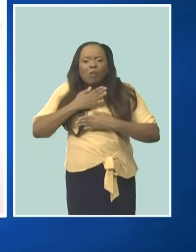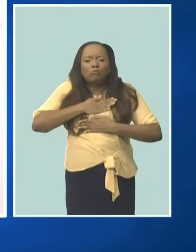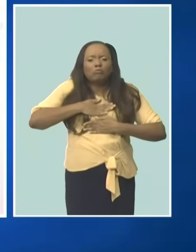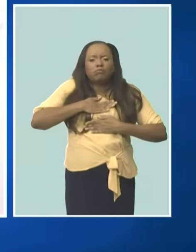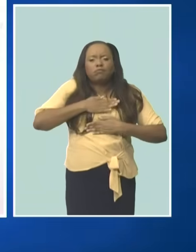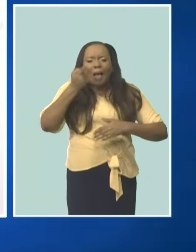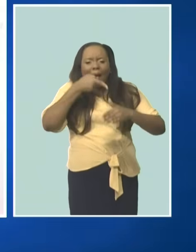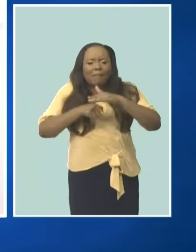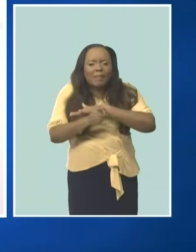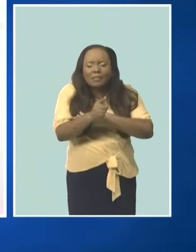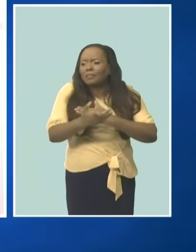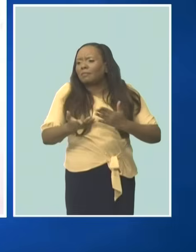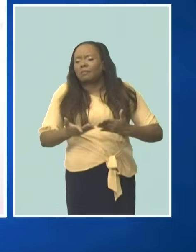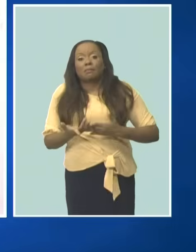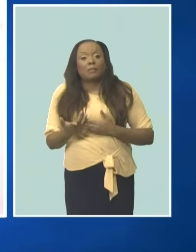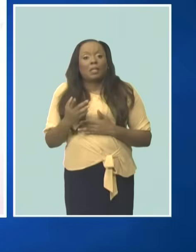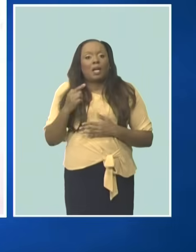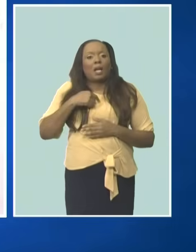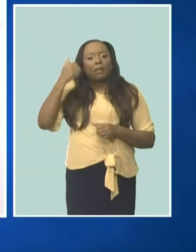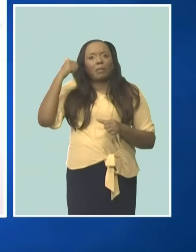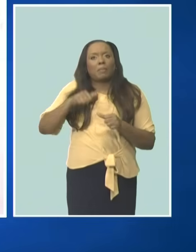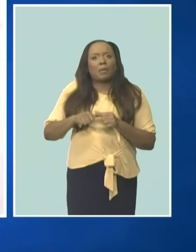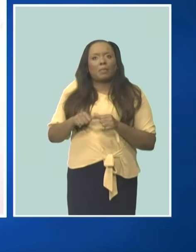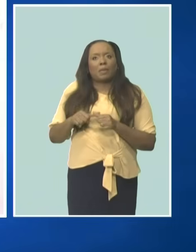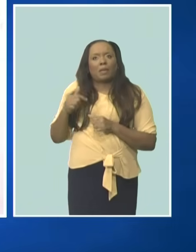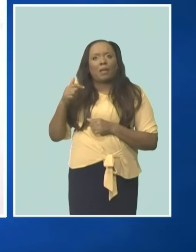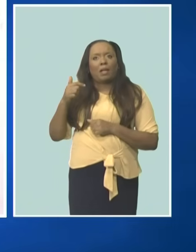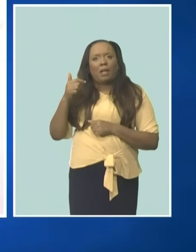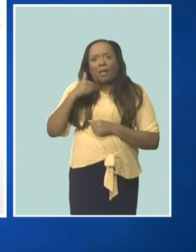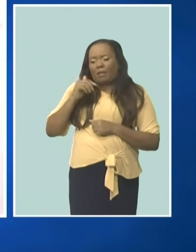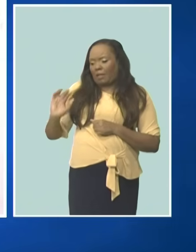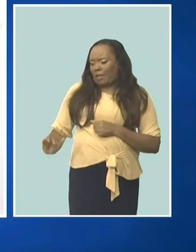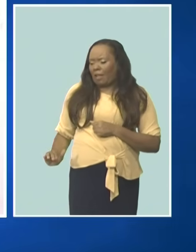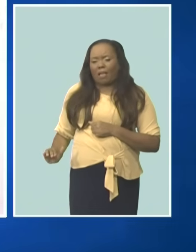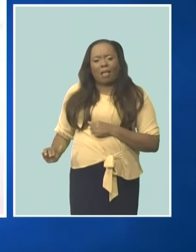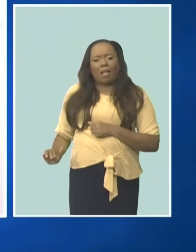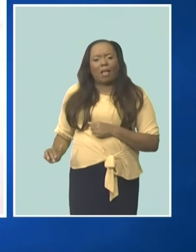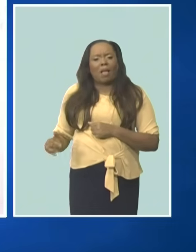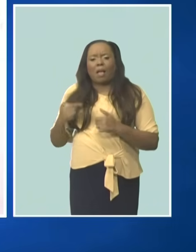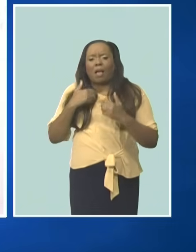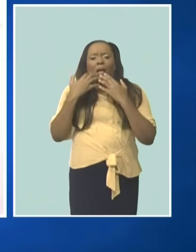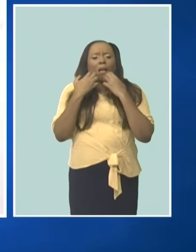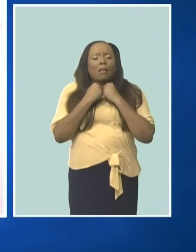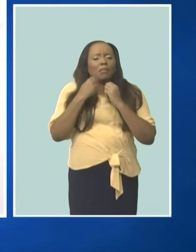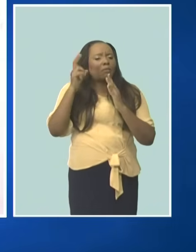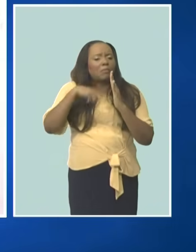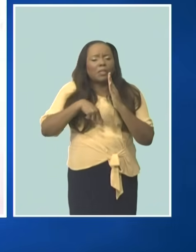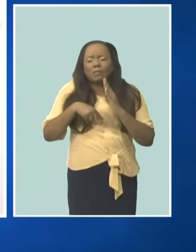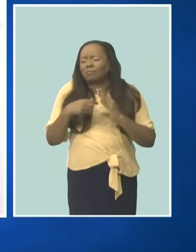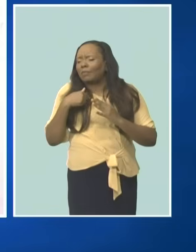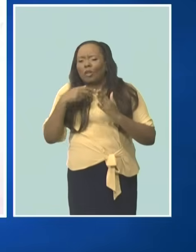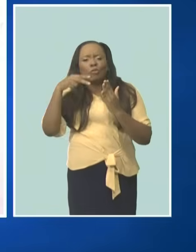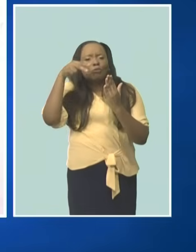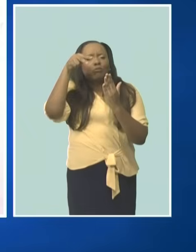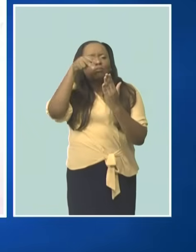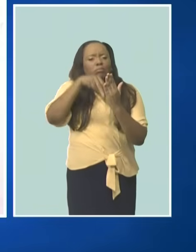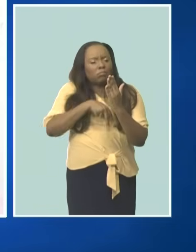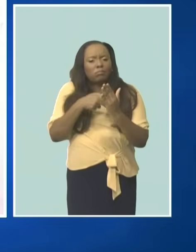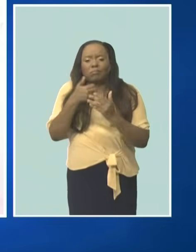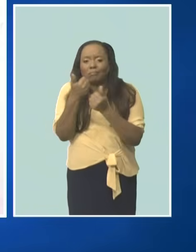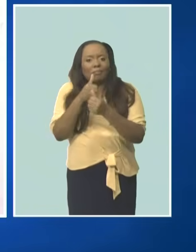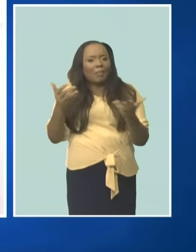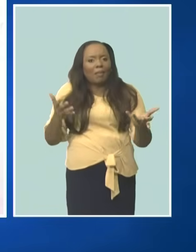I myself, as a child, I love to read. I'd read anything at all. And from